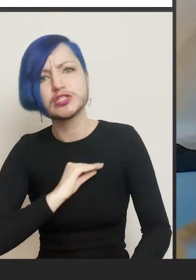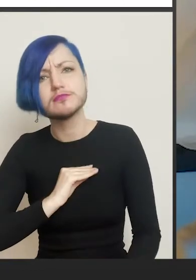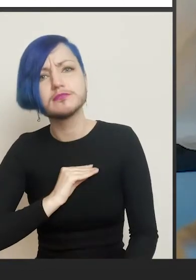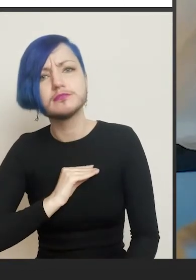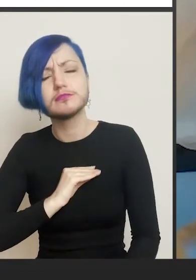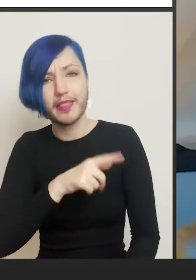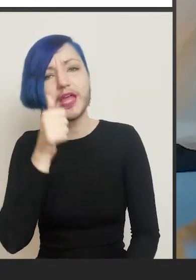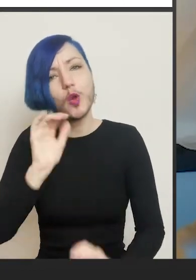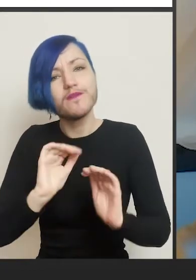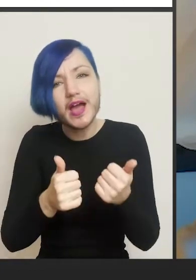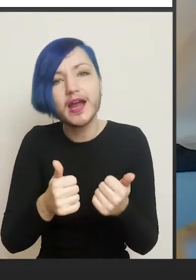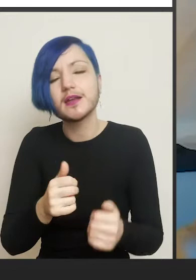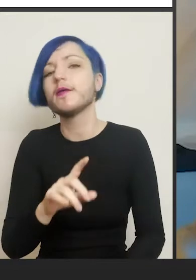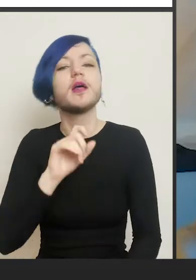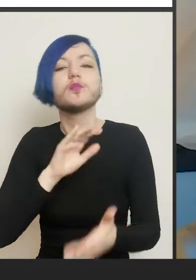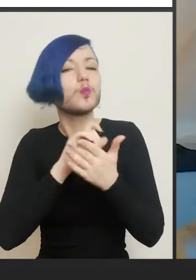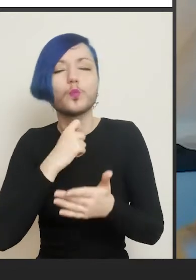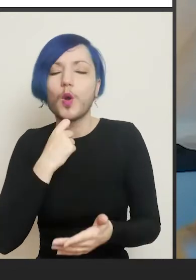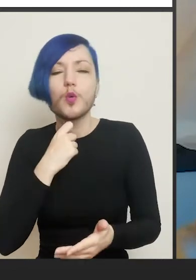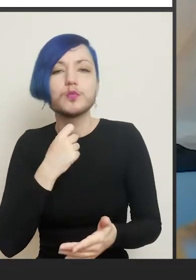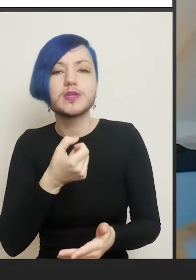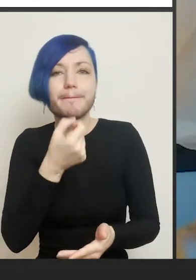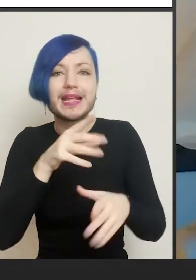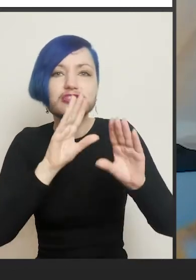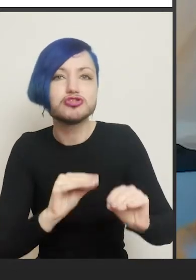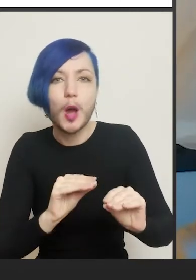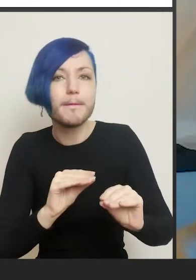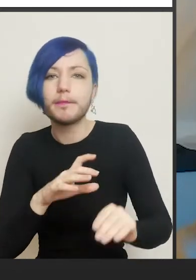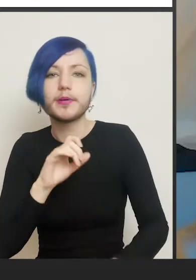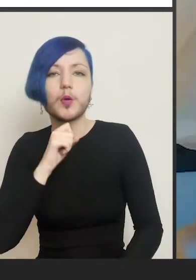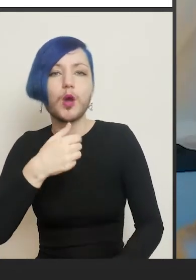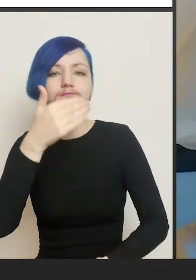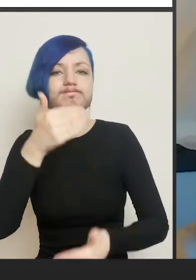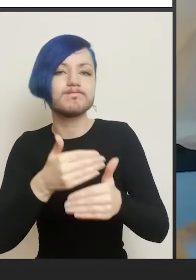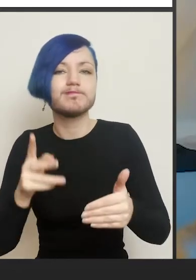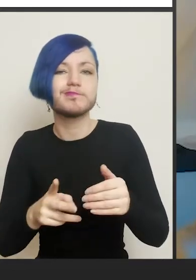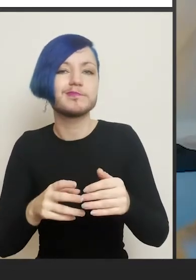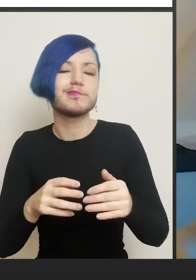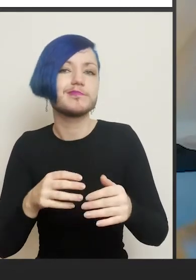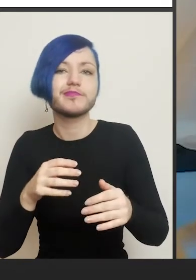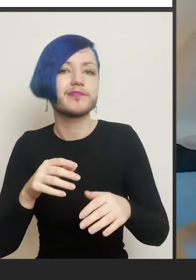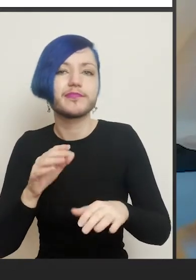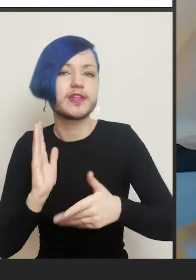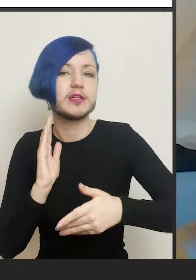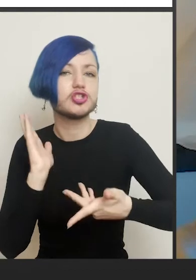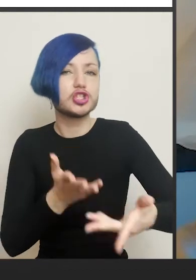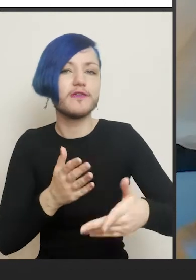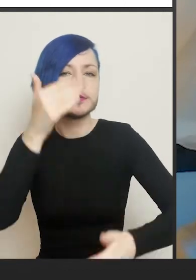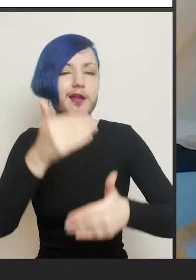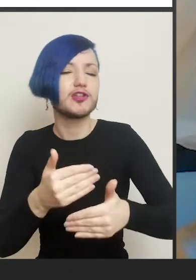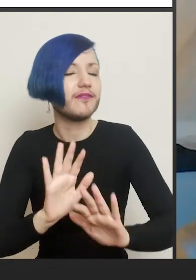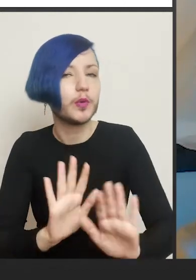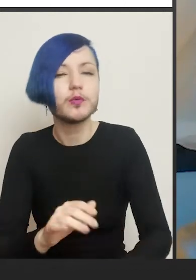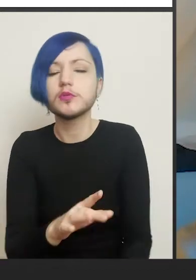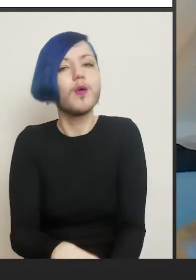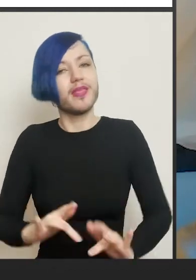me and it's going to be okay. They're not going to get their hormones stopped. They're not going to get told they can't have access to the service, that